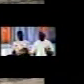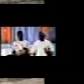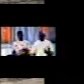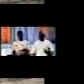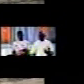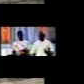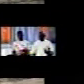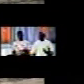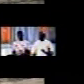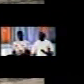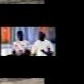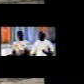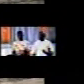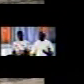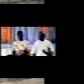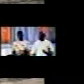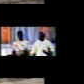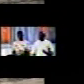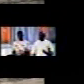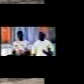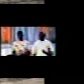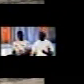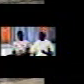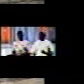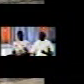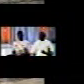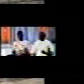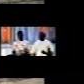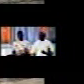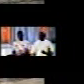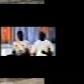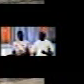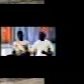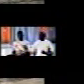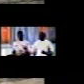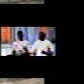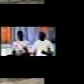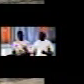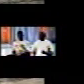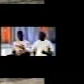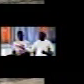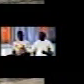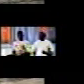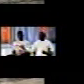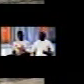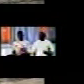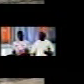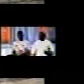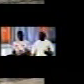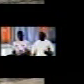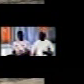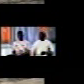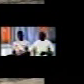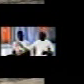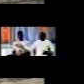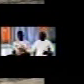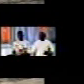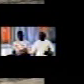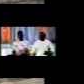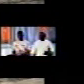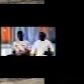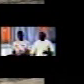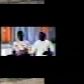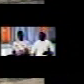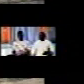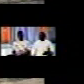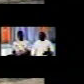none of our pastors will fail, and none of our pastors will falter. The hand of God will sustain every of our pastors. None of us will